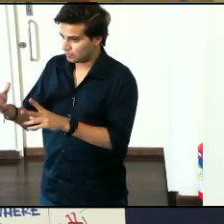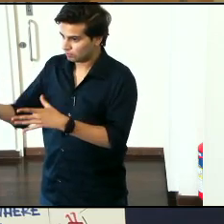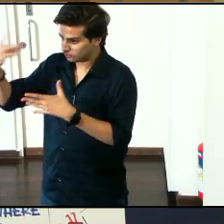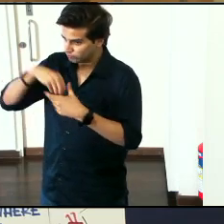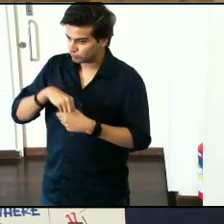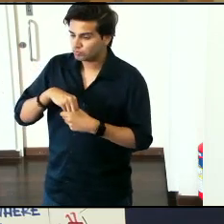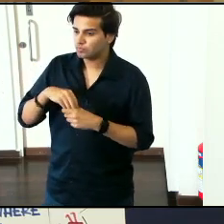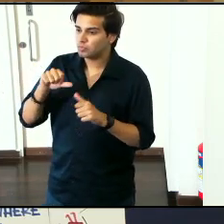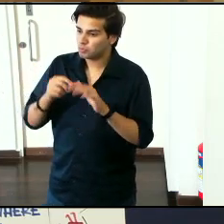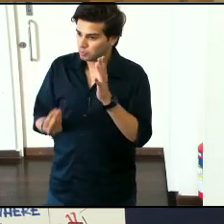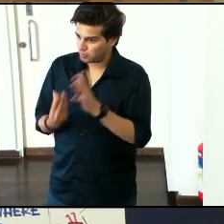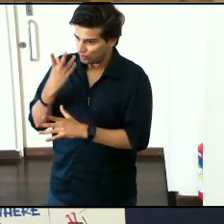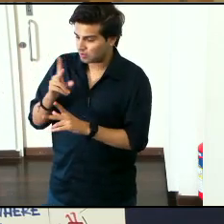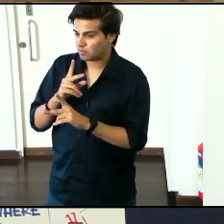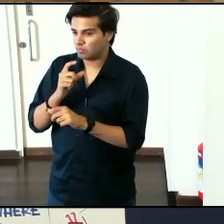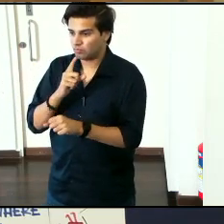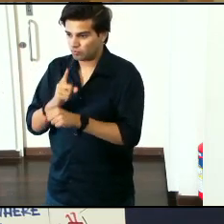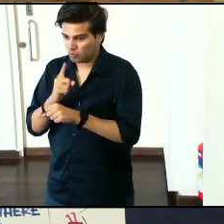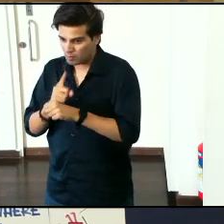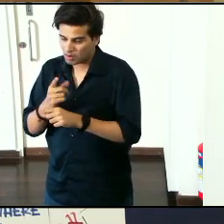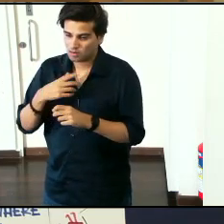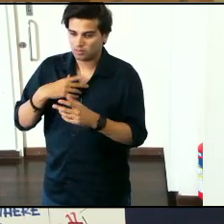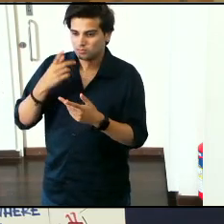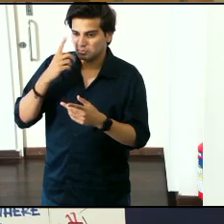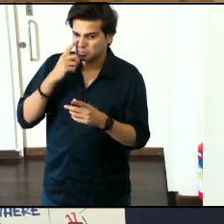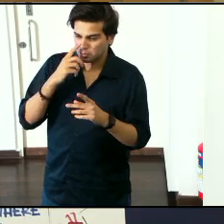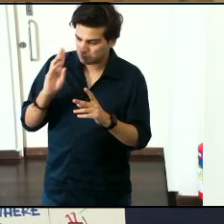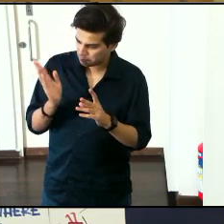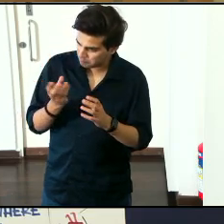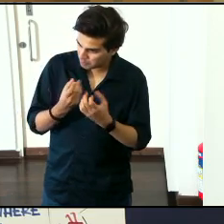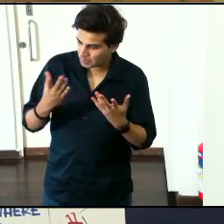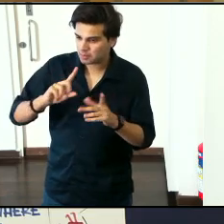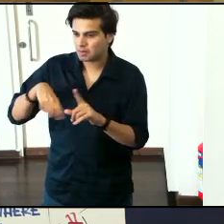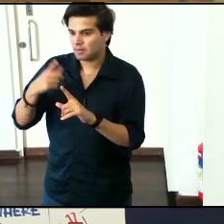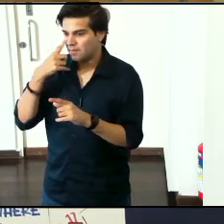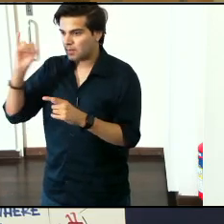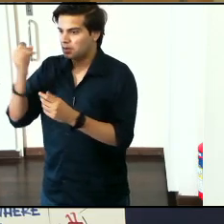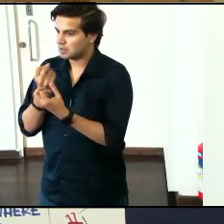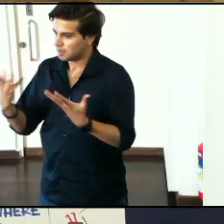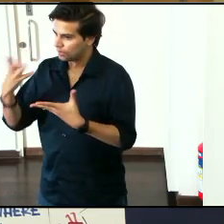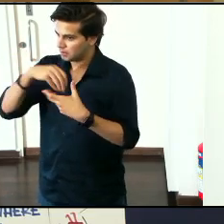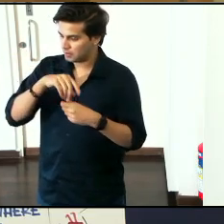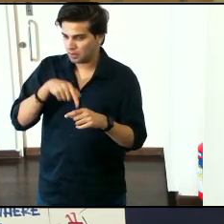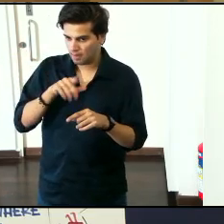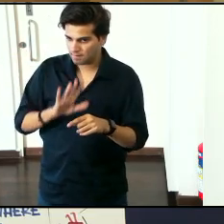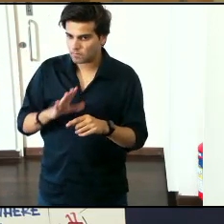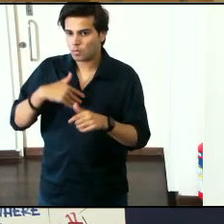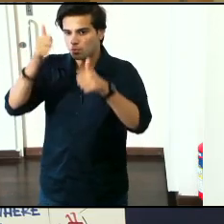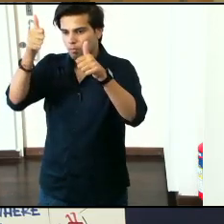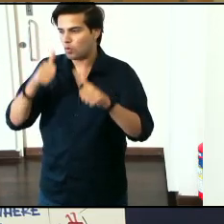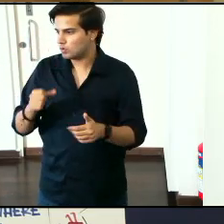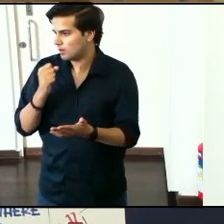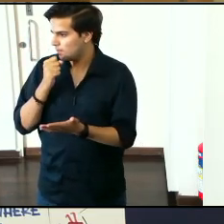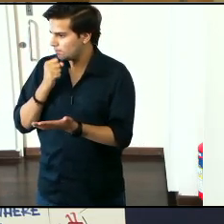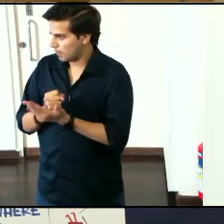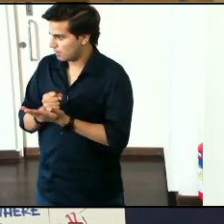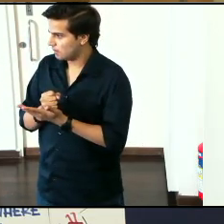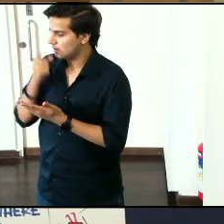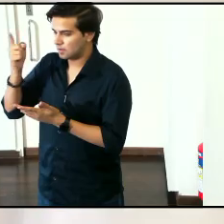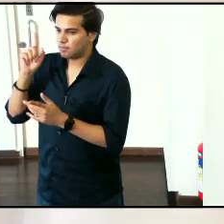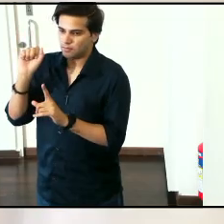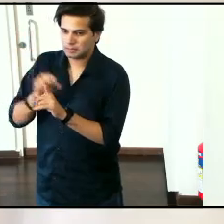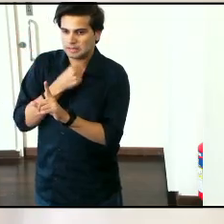many women and many feminists in it, also felt that it was important to have a poster of this kind as part of the